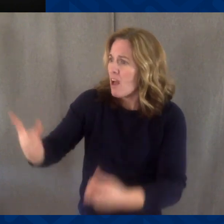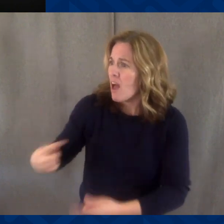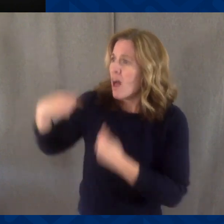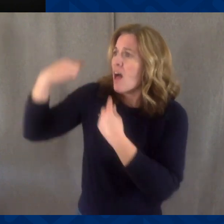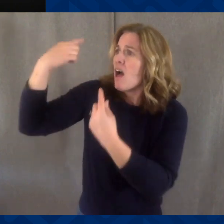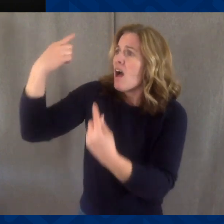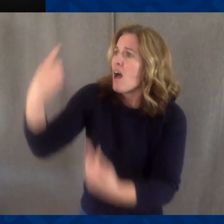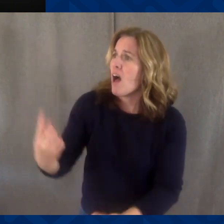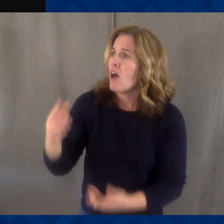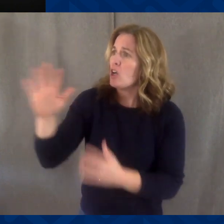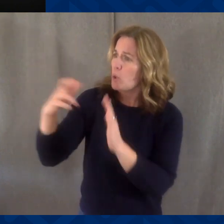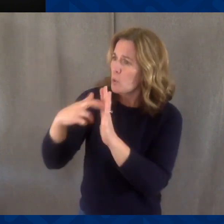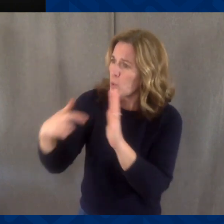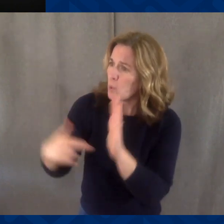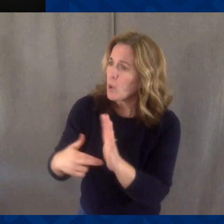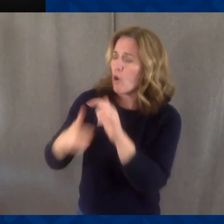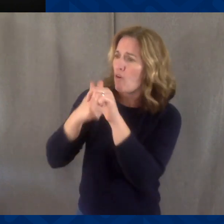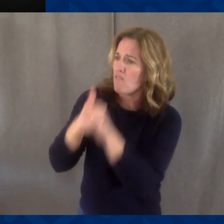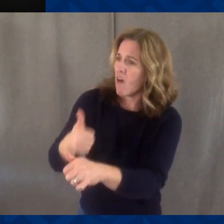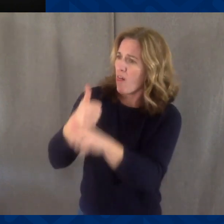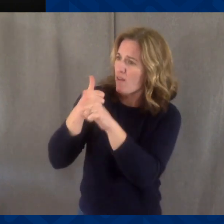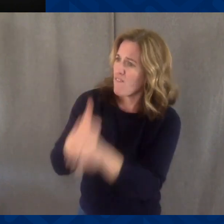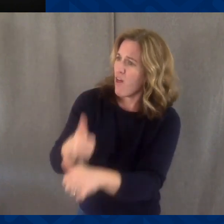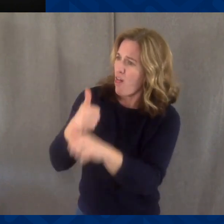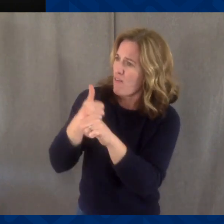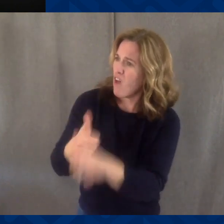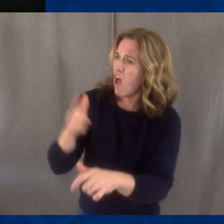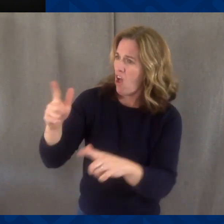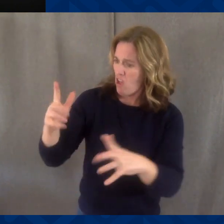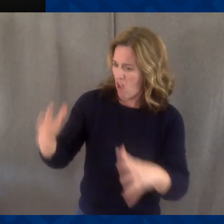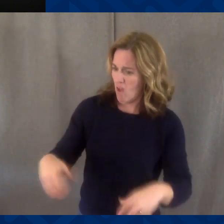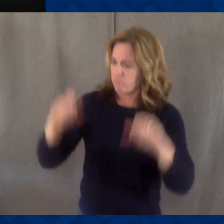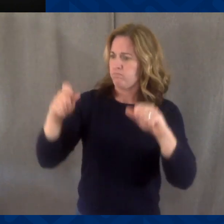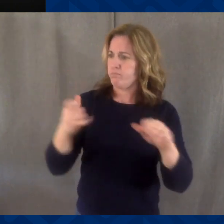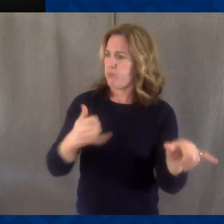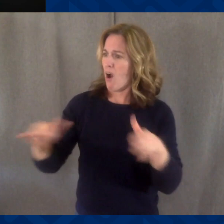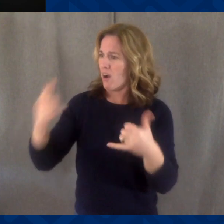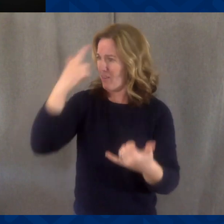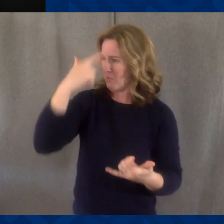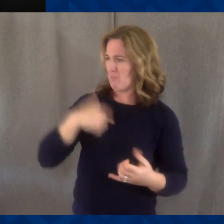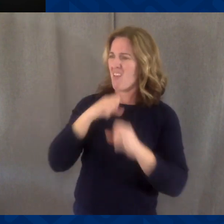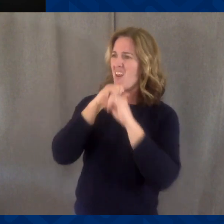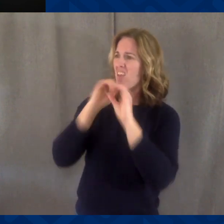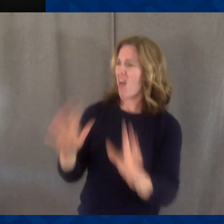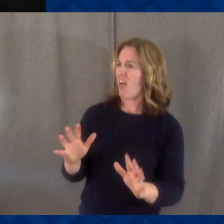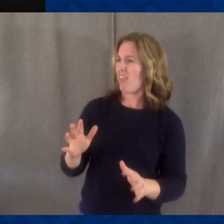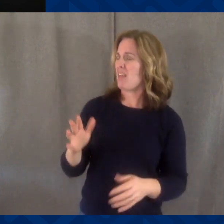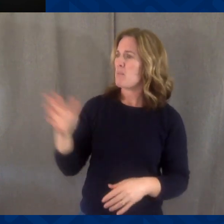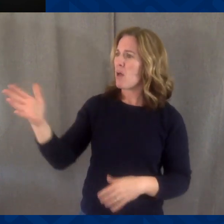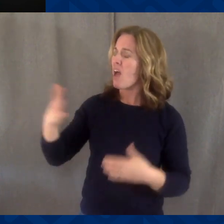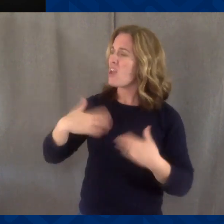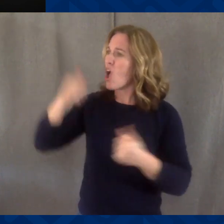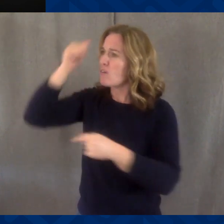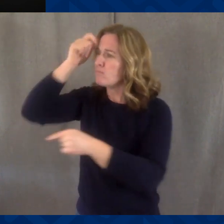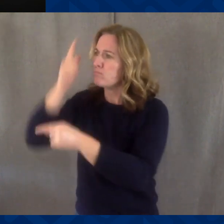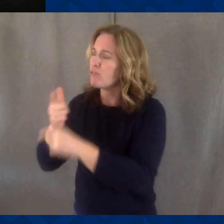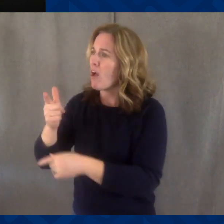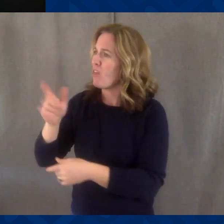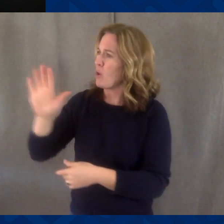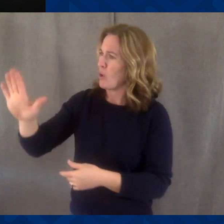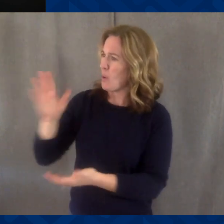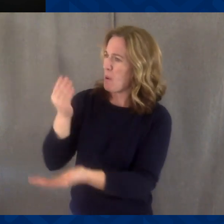I have kept every single rule, and you never saw fit to throw a party for me. But this younger brother who has wasted your money